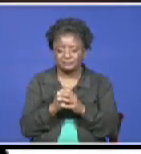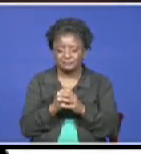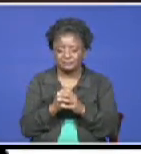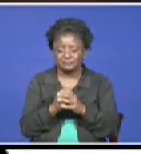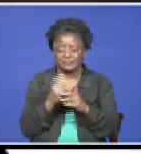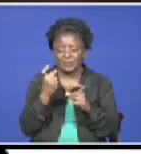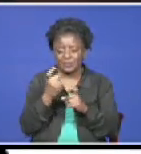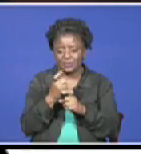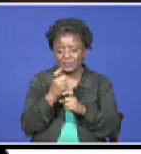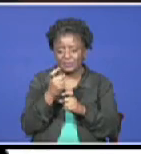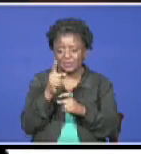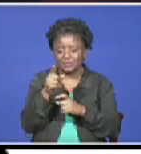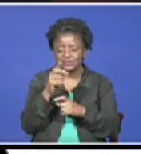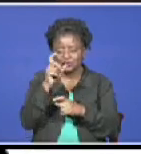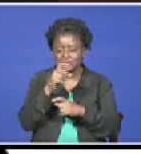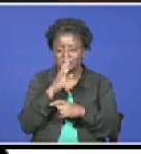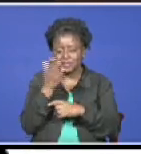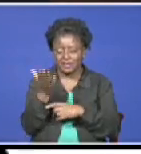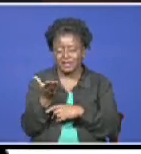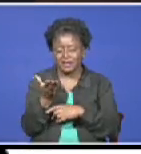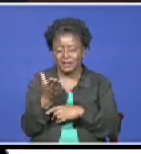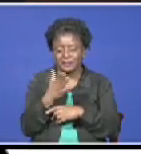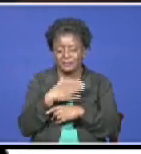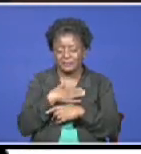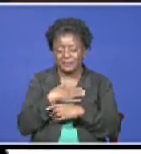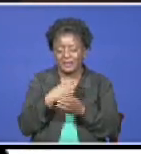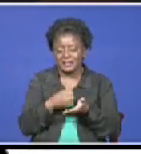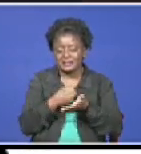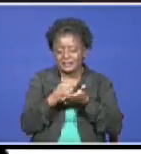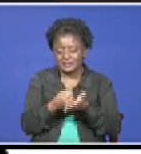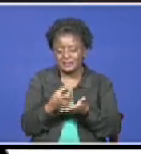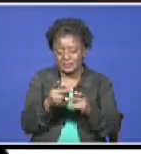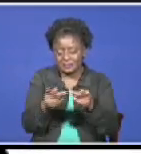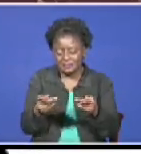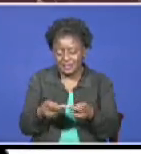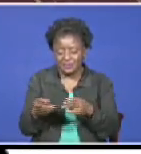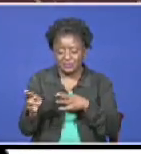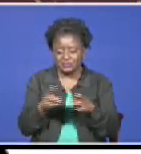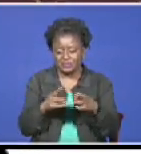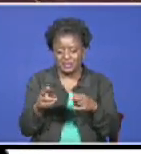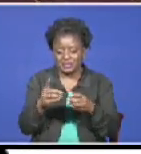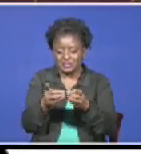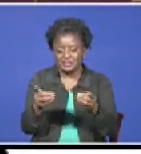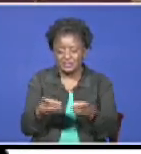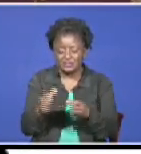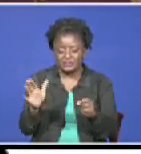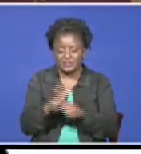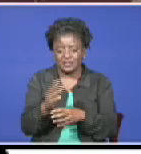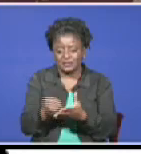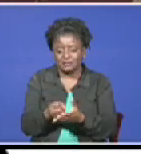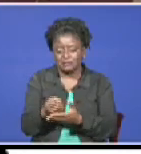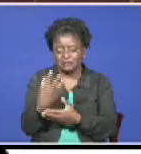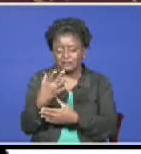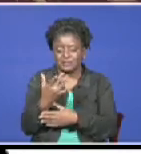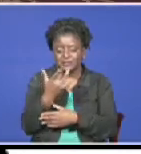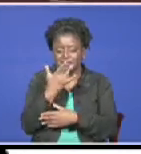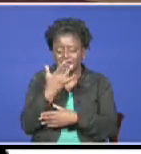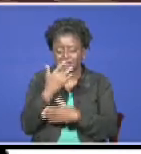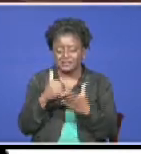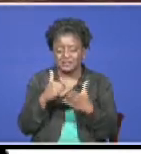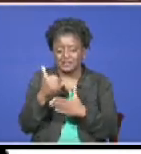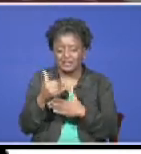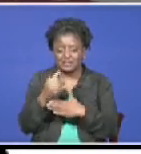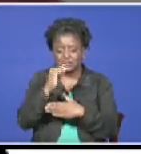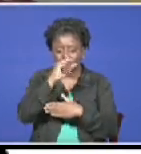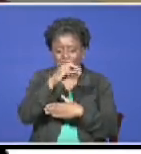As a winner, you should be here. Of course, my sample plate was ready, and it was a dish full of rich flavors. Next was the station